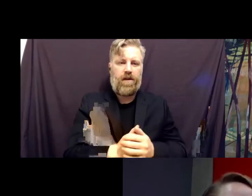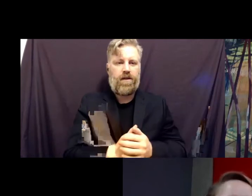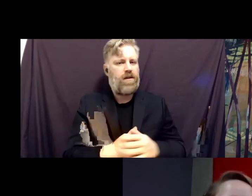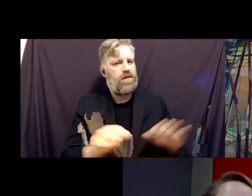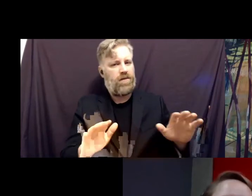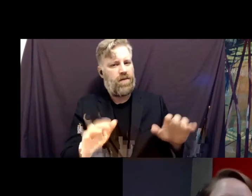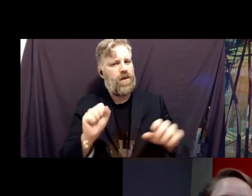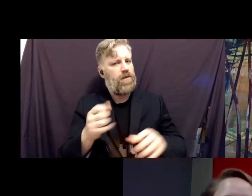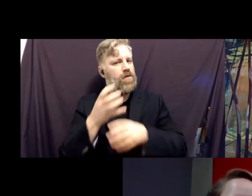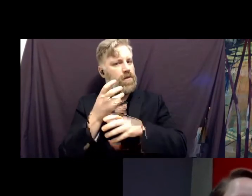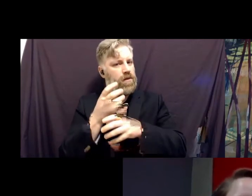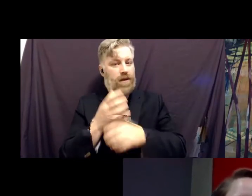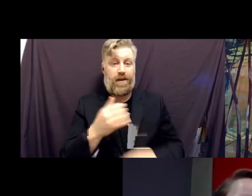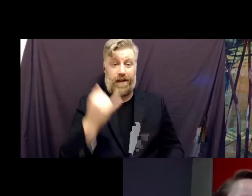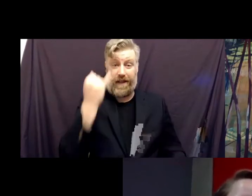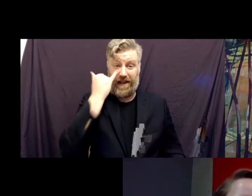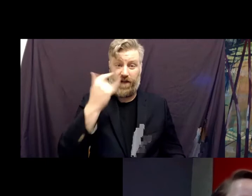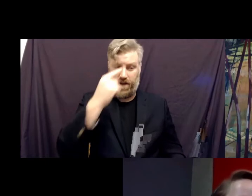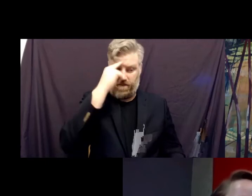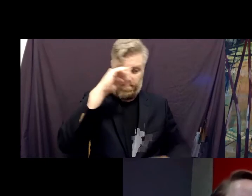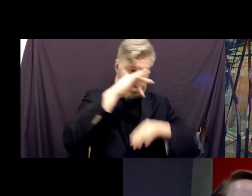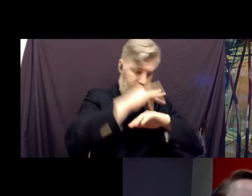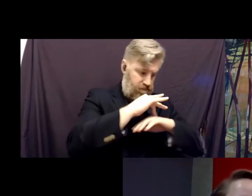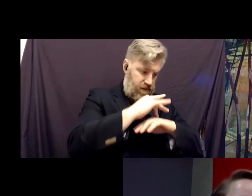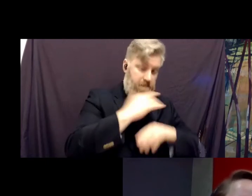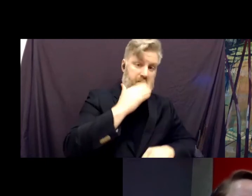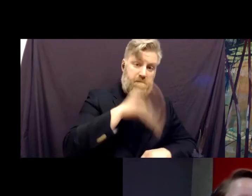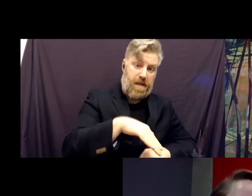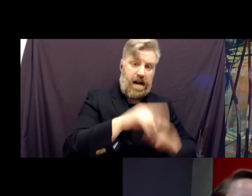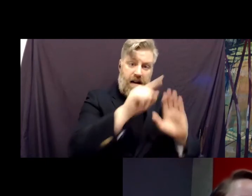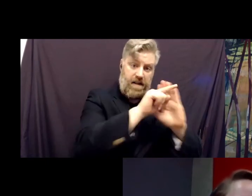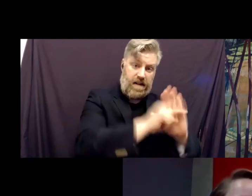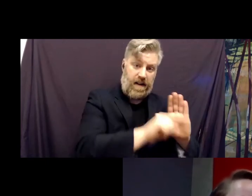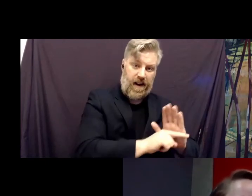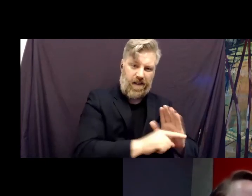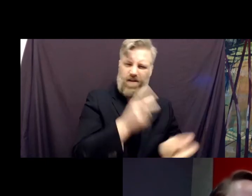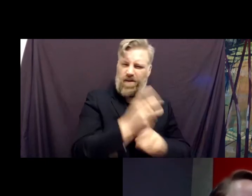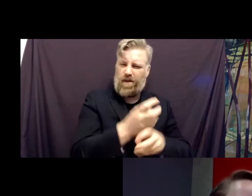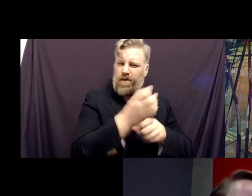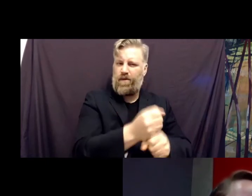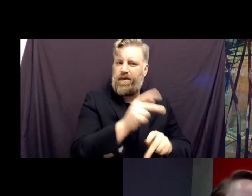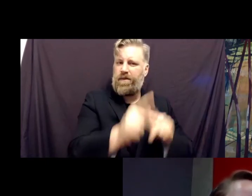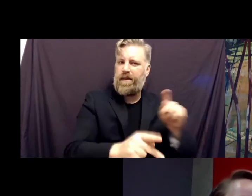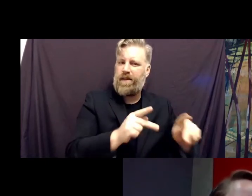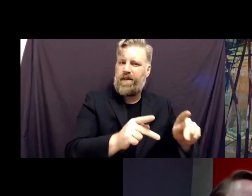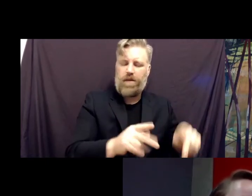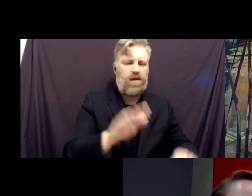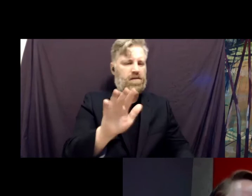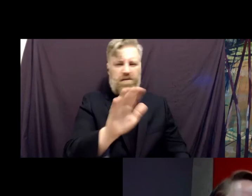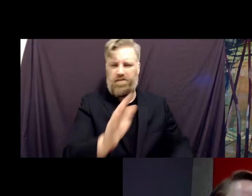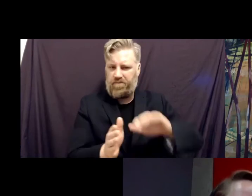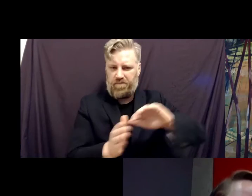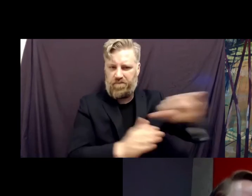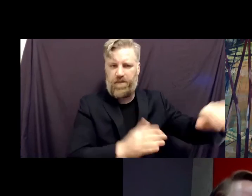think of the bad things. But let's look in the future. What can we learn from this